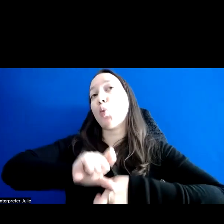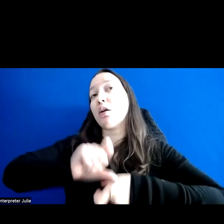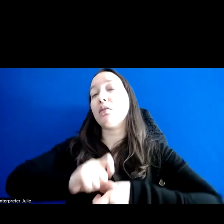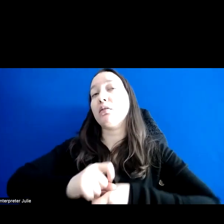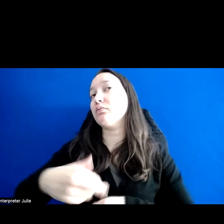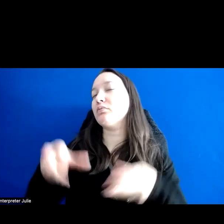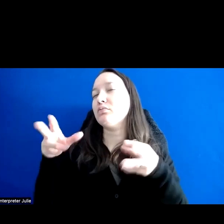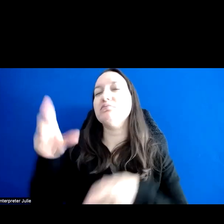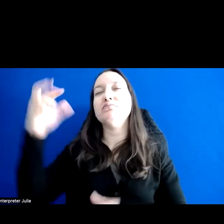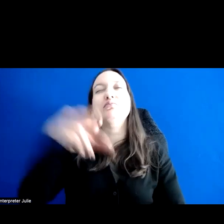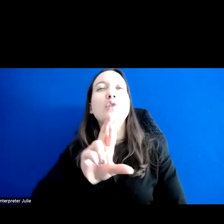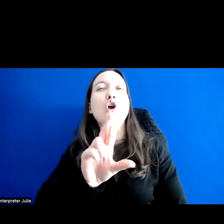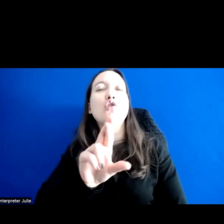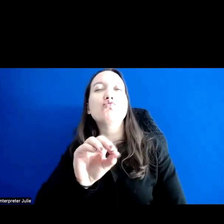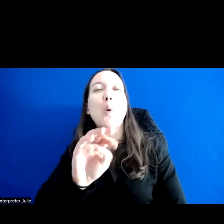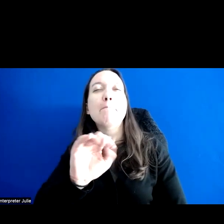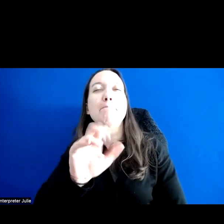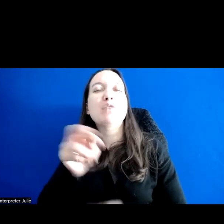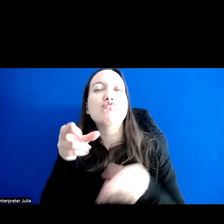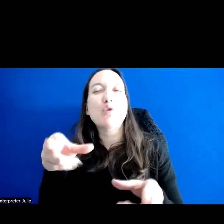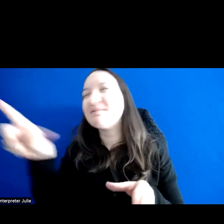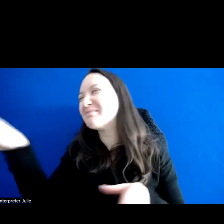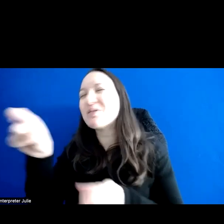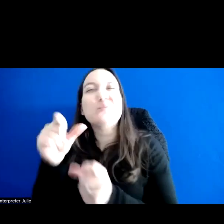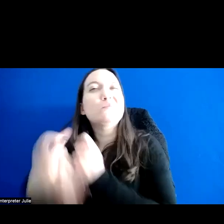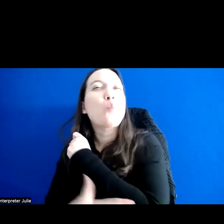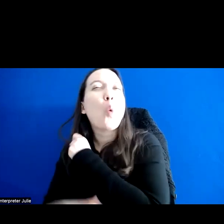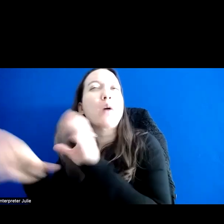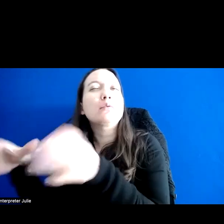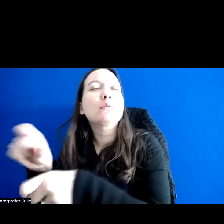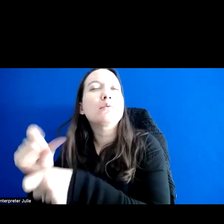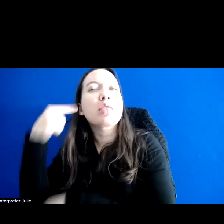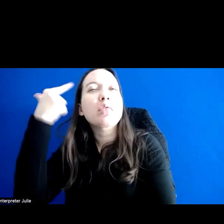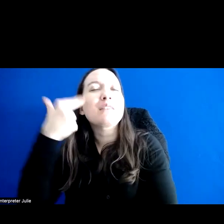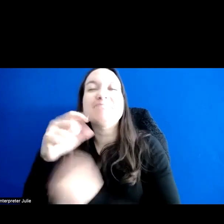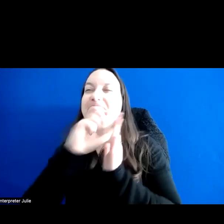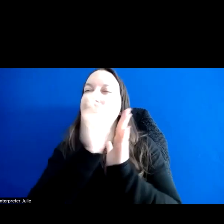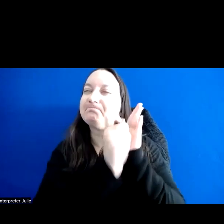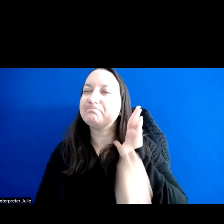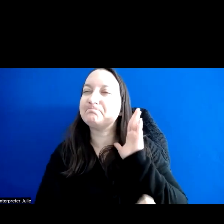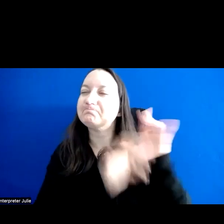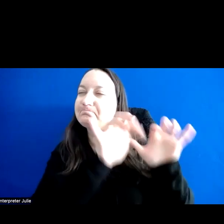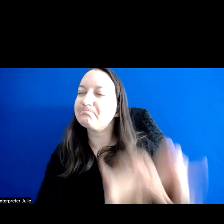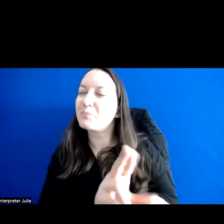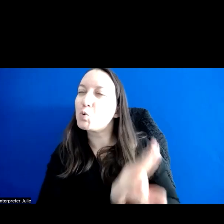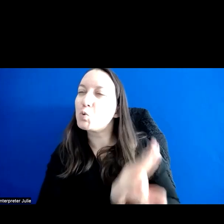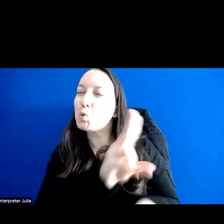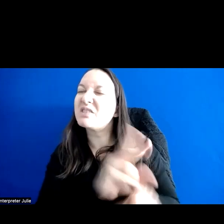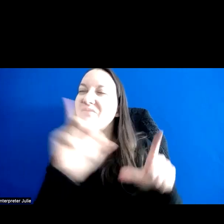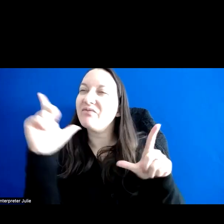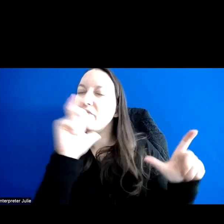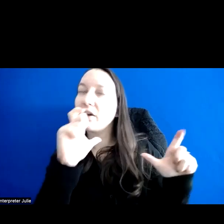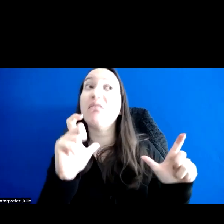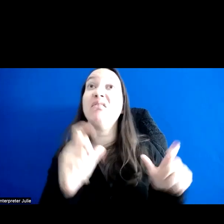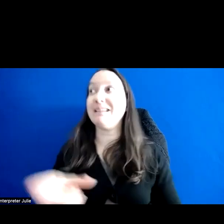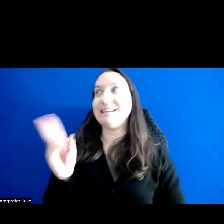Roman Road, off in the working class East End of London. And this was an anthology of essays about the uses of photography